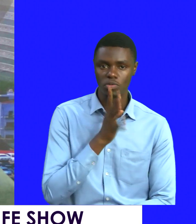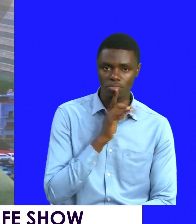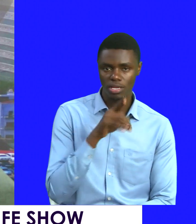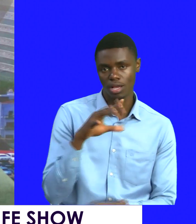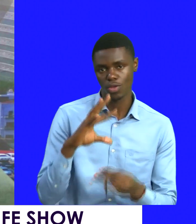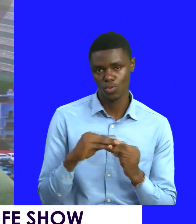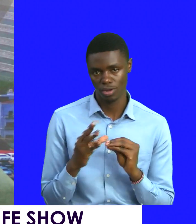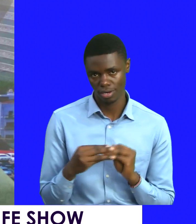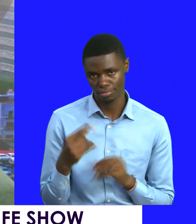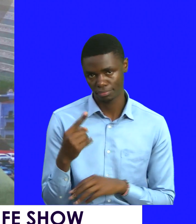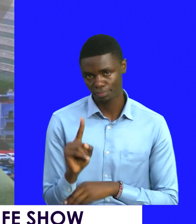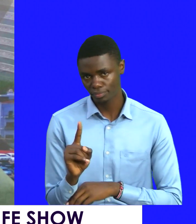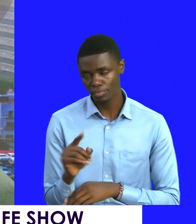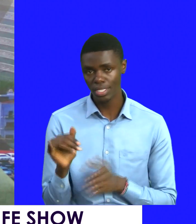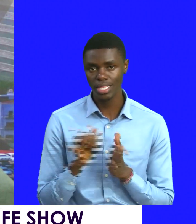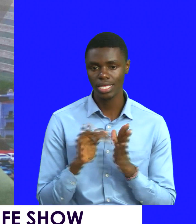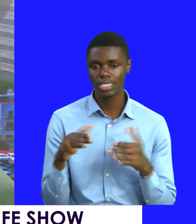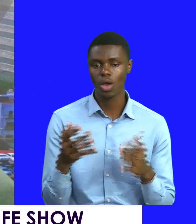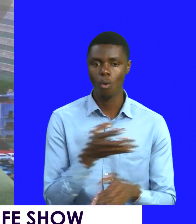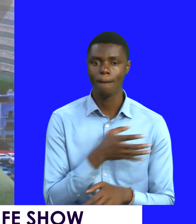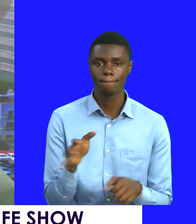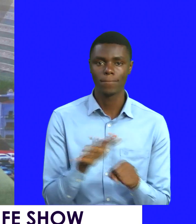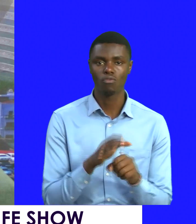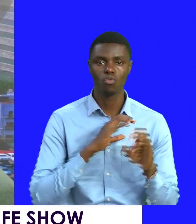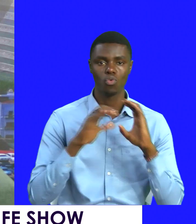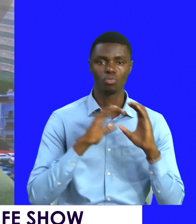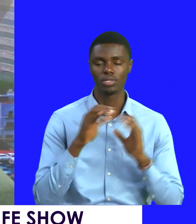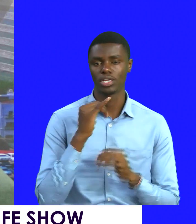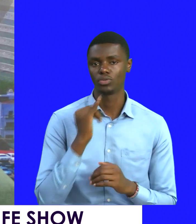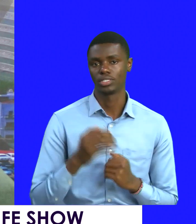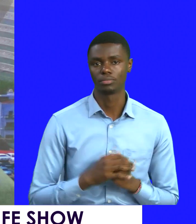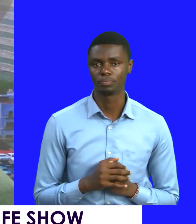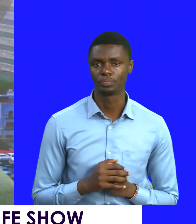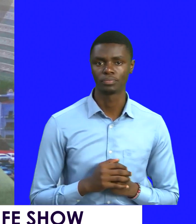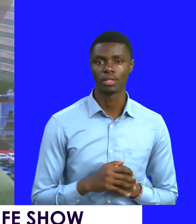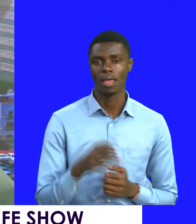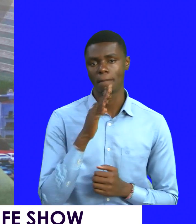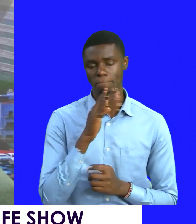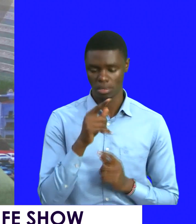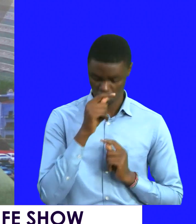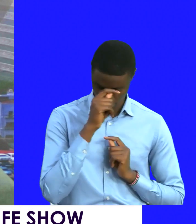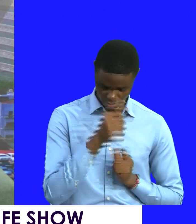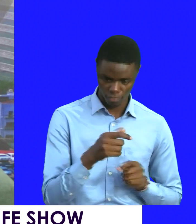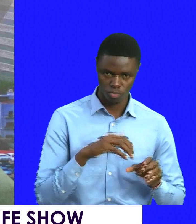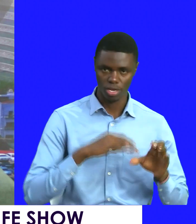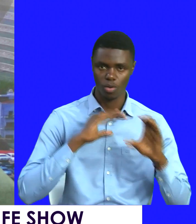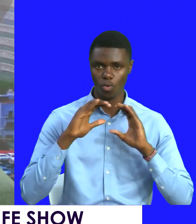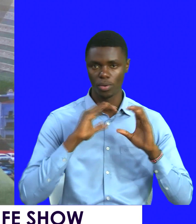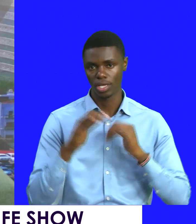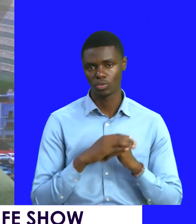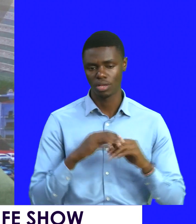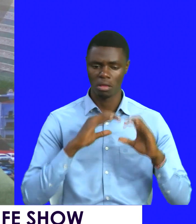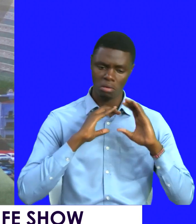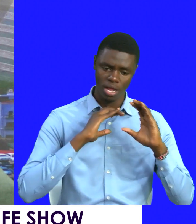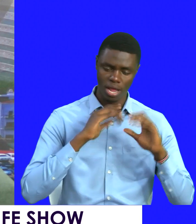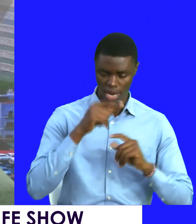create. That is how powerful communication is. Be courteous in communication. Courteous to